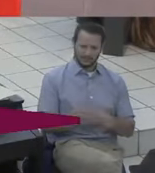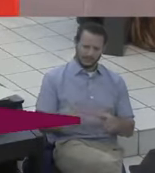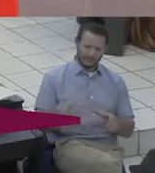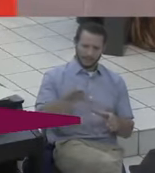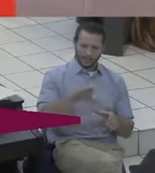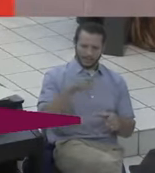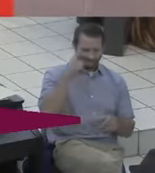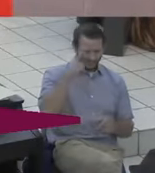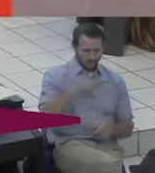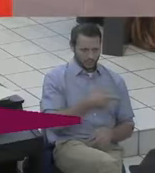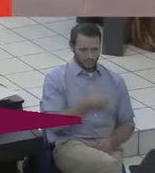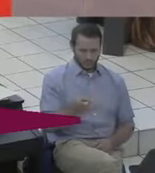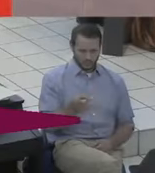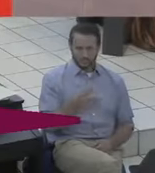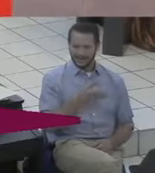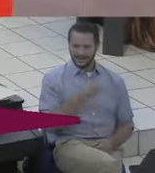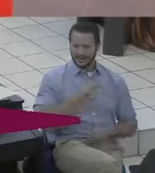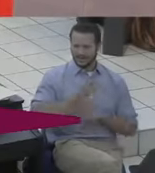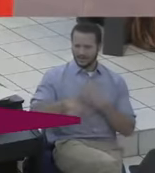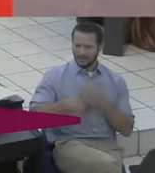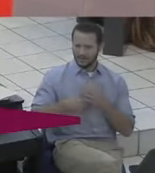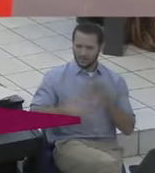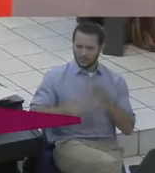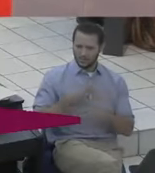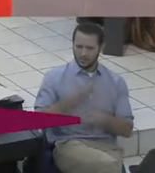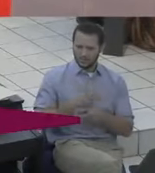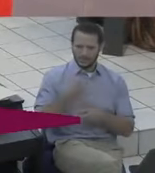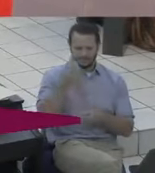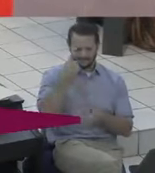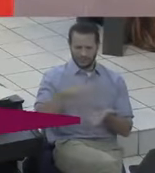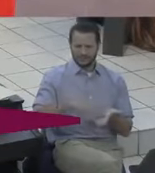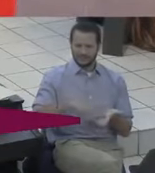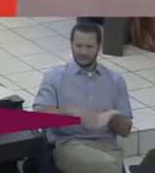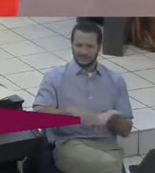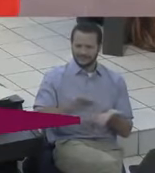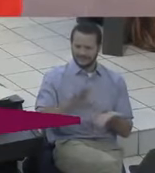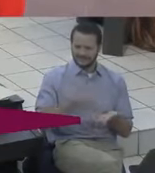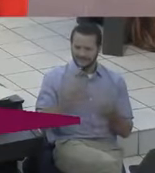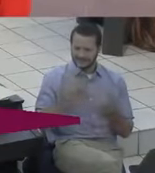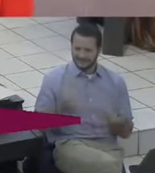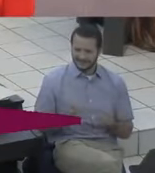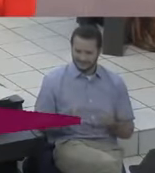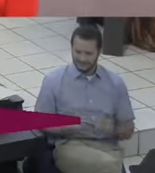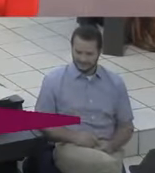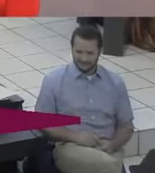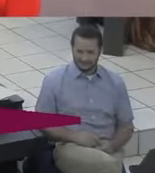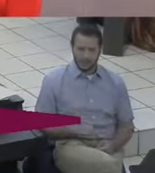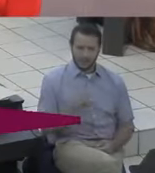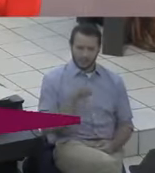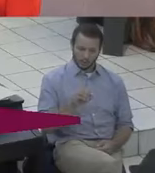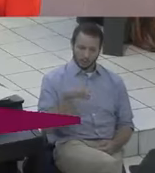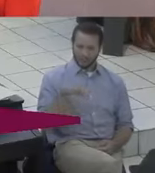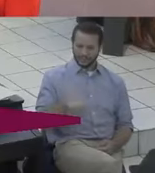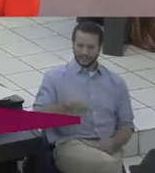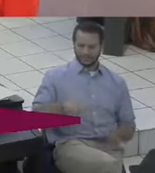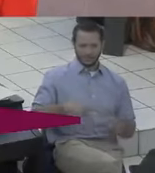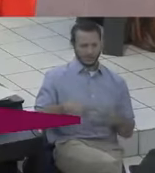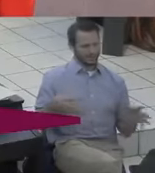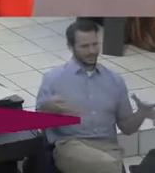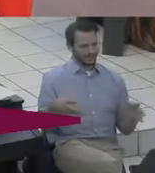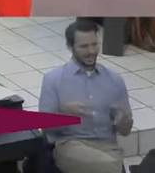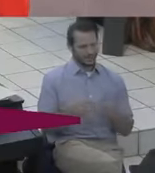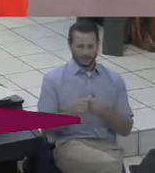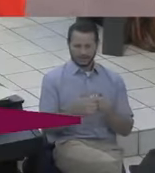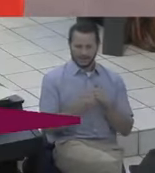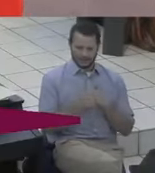you and for the world for the forgiveness of sin. Do this when you gather together,